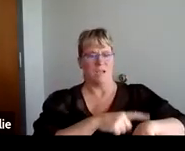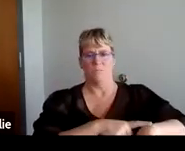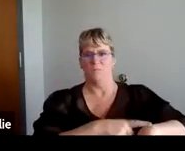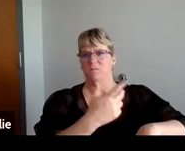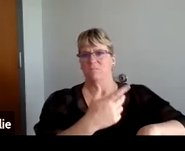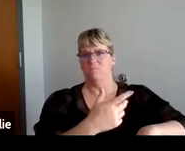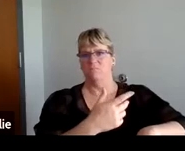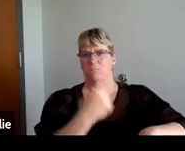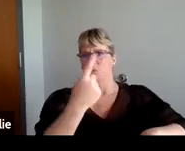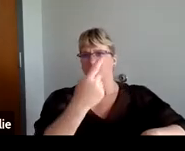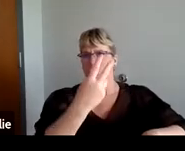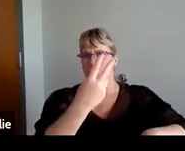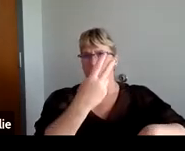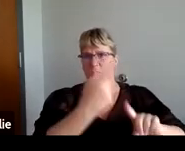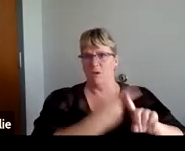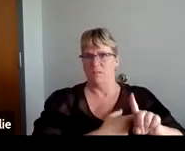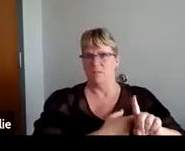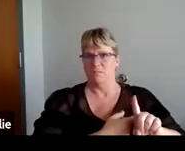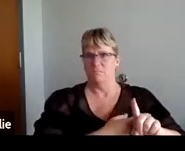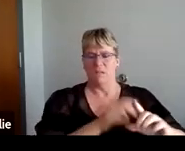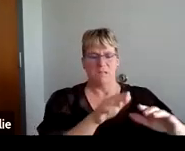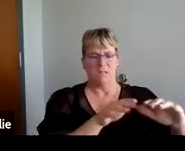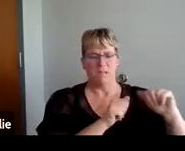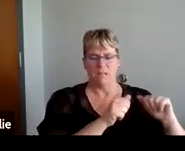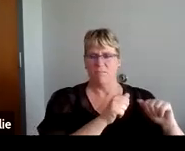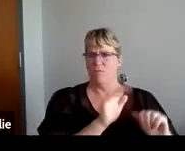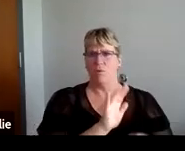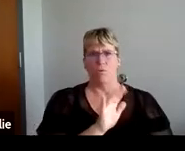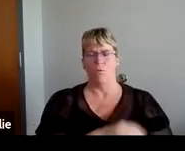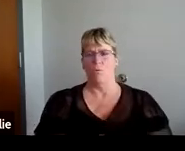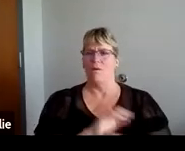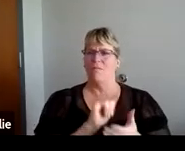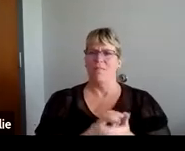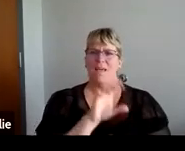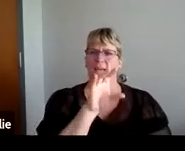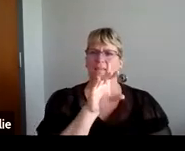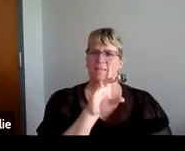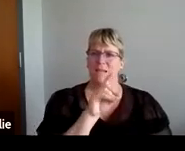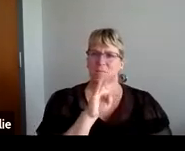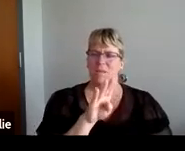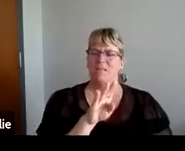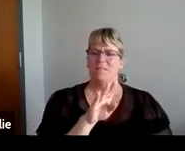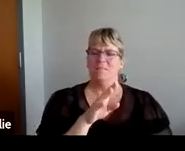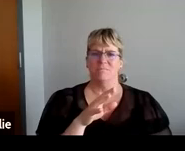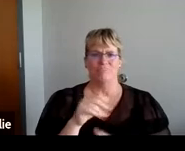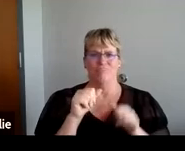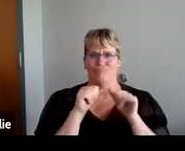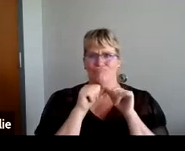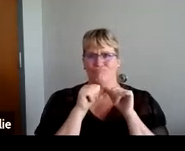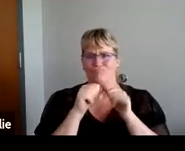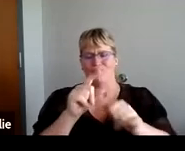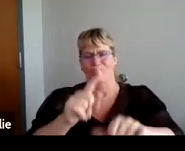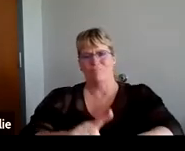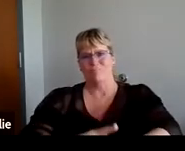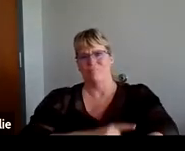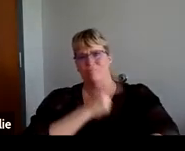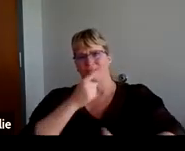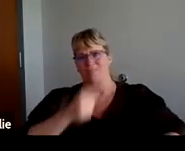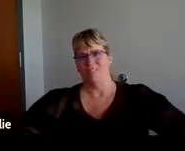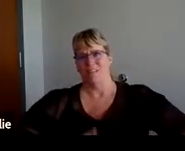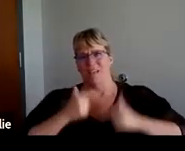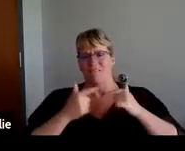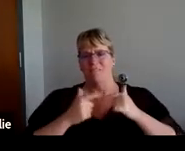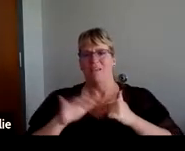of a couple of months and then discharged from care. That diabetes is more likely to be a lifelong condition, as